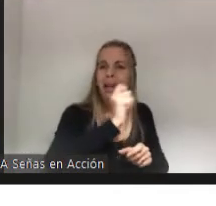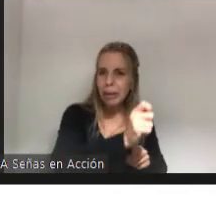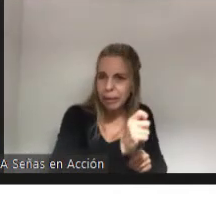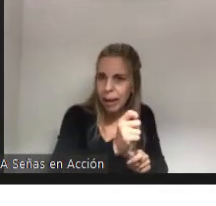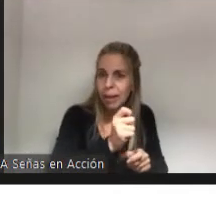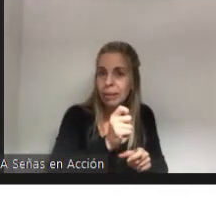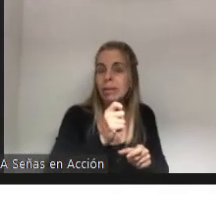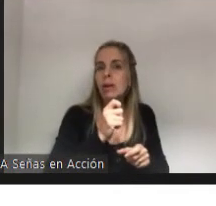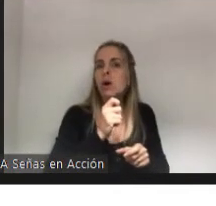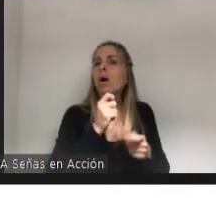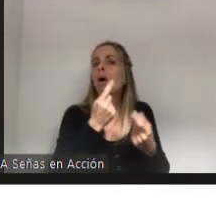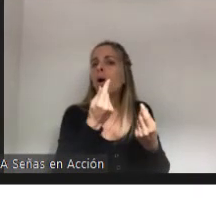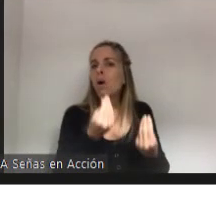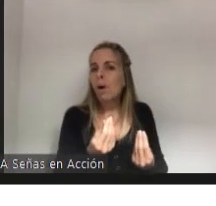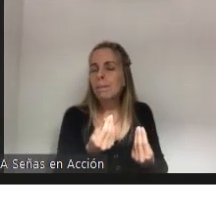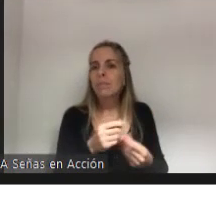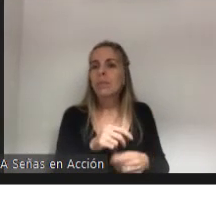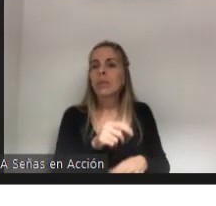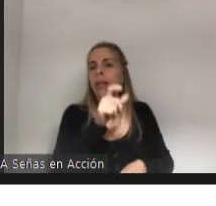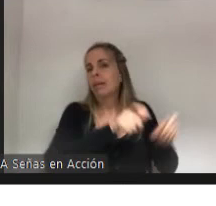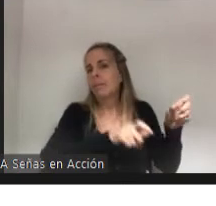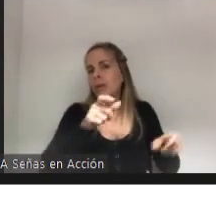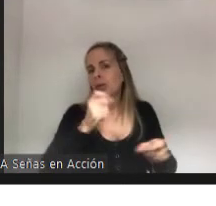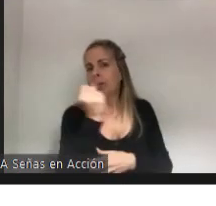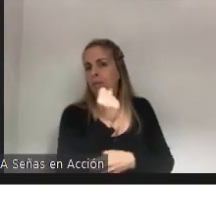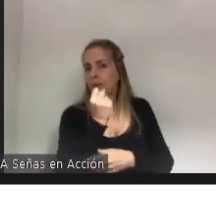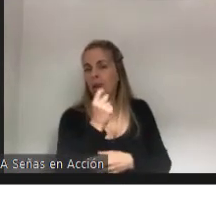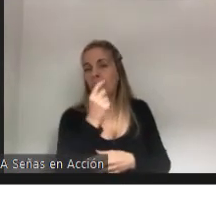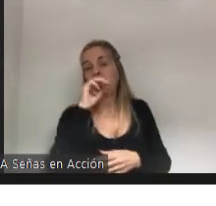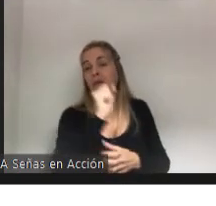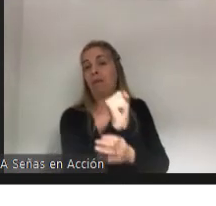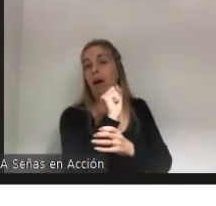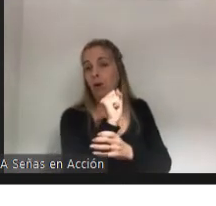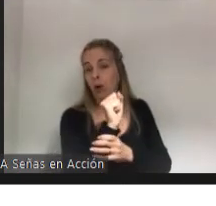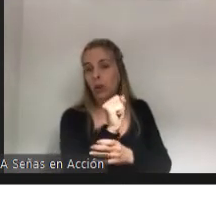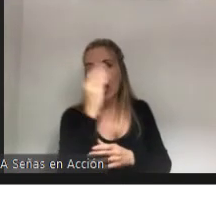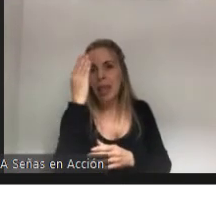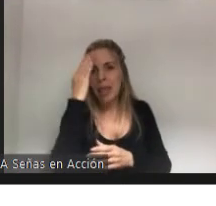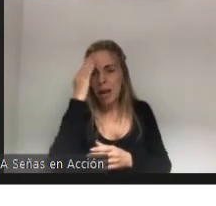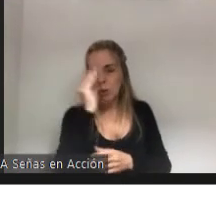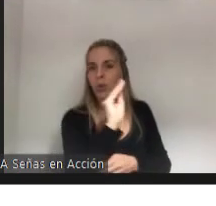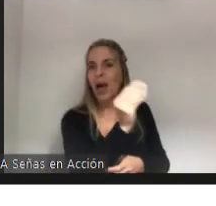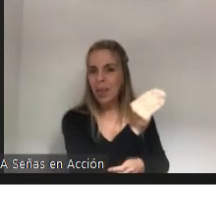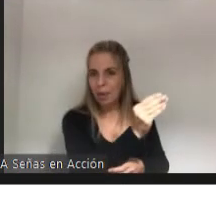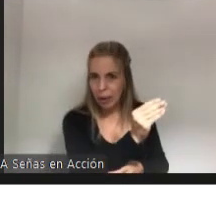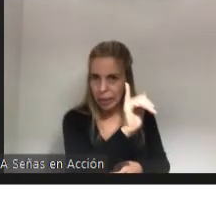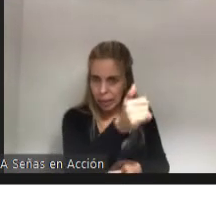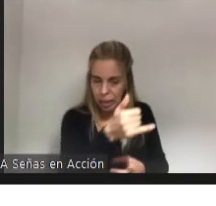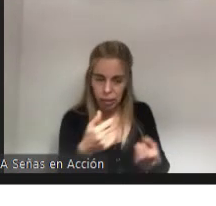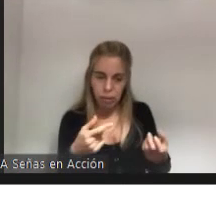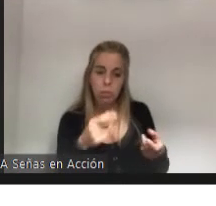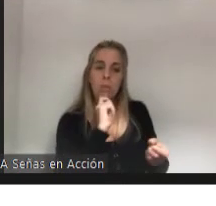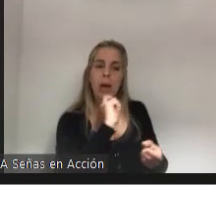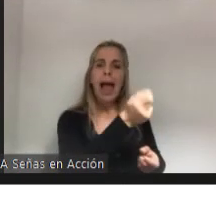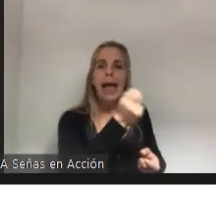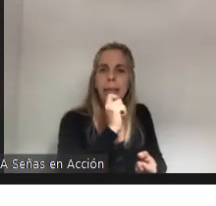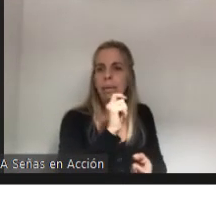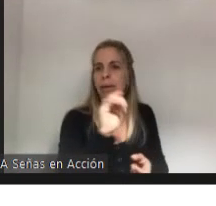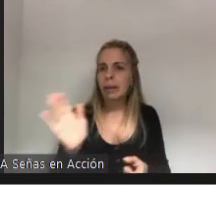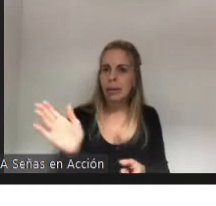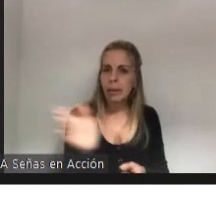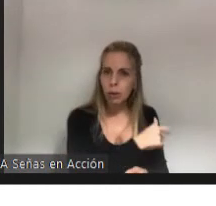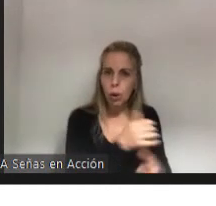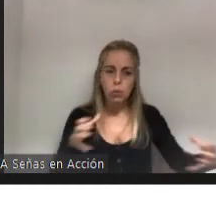in-depth interviews with those that are the major players in culture in Brazil, SESC,